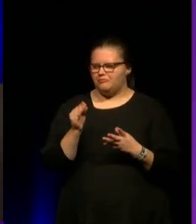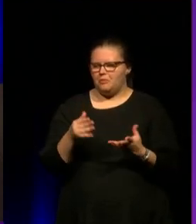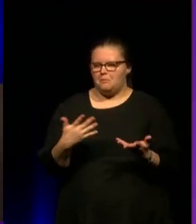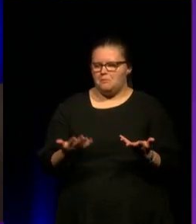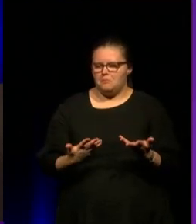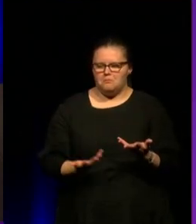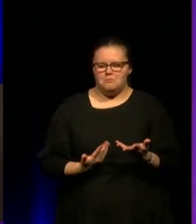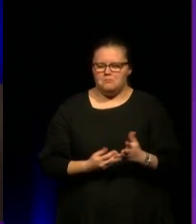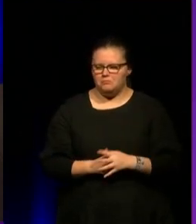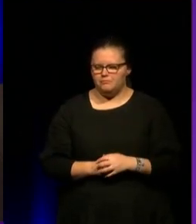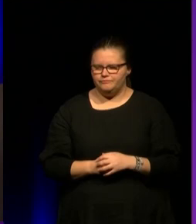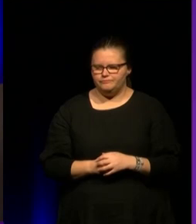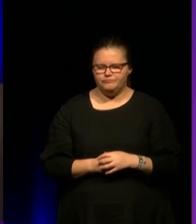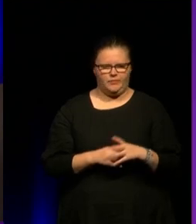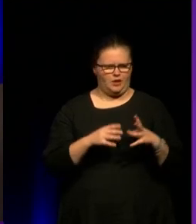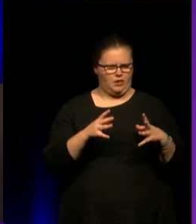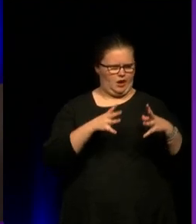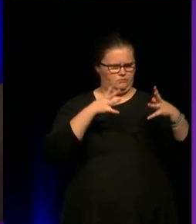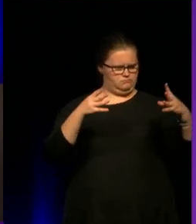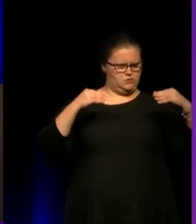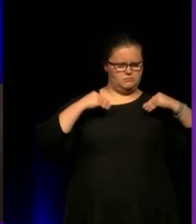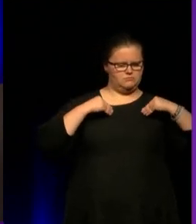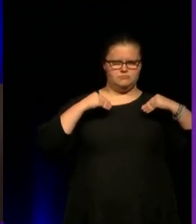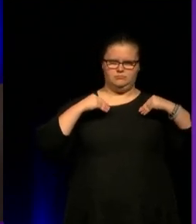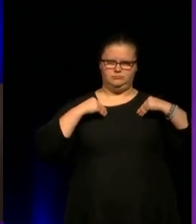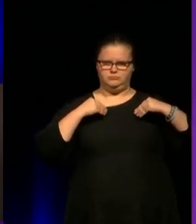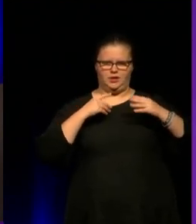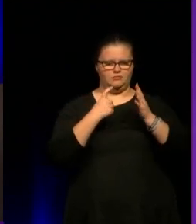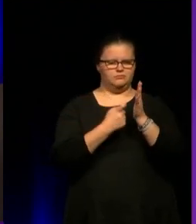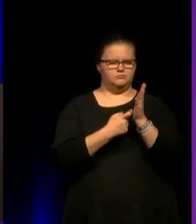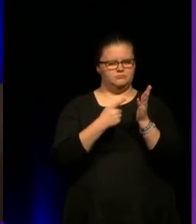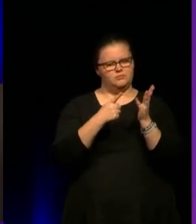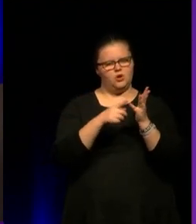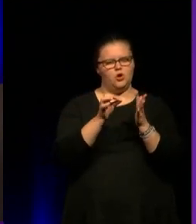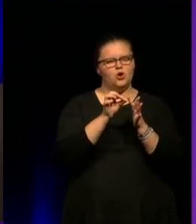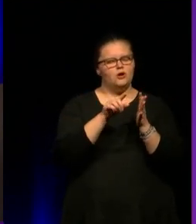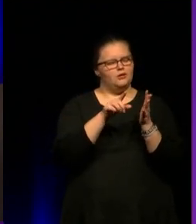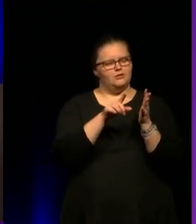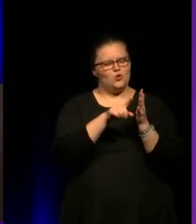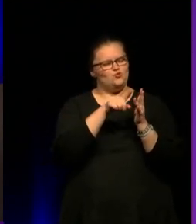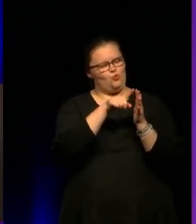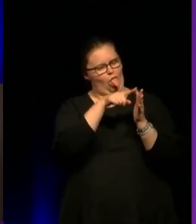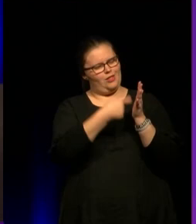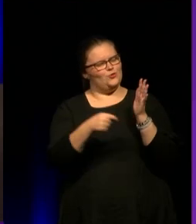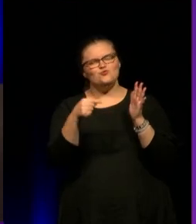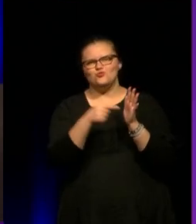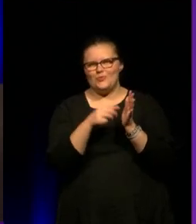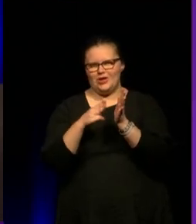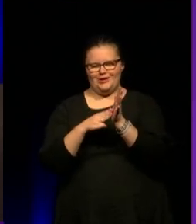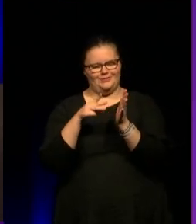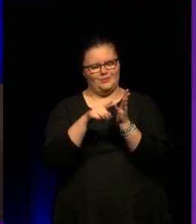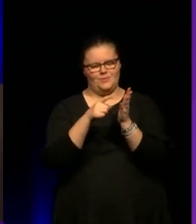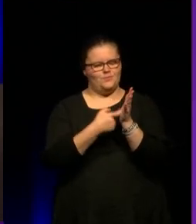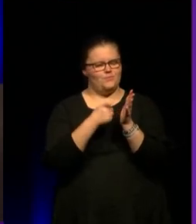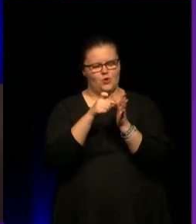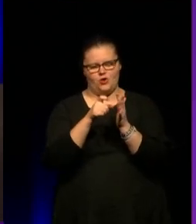whether that be you know, big entrepreneurs, you know, the Rupert Murdochs of the world, or whether that be small scale entrepreneurs. I think those skills